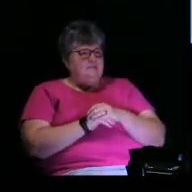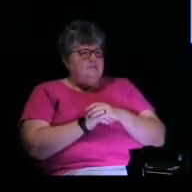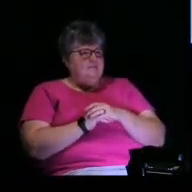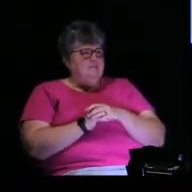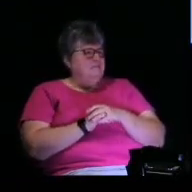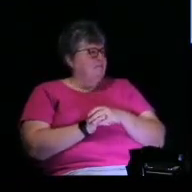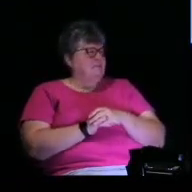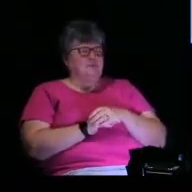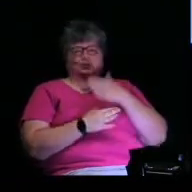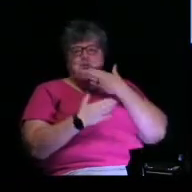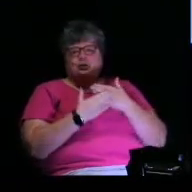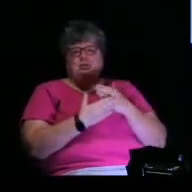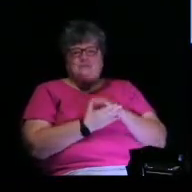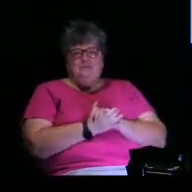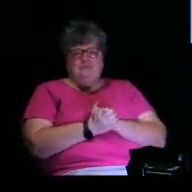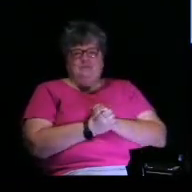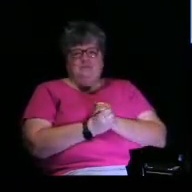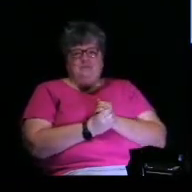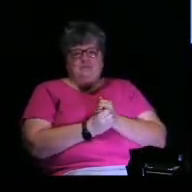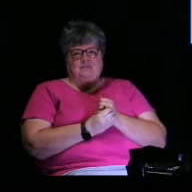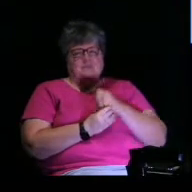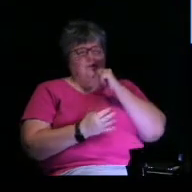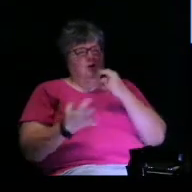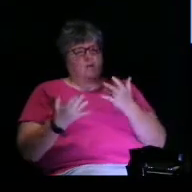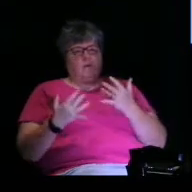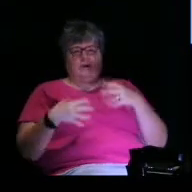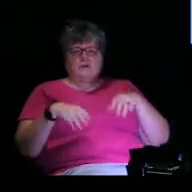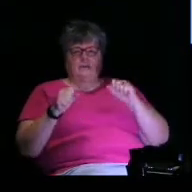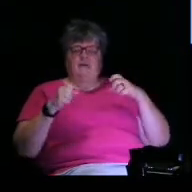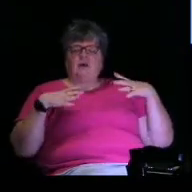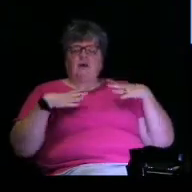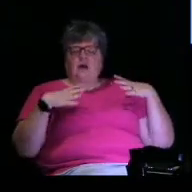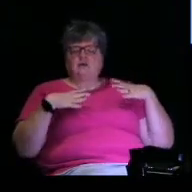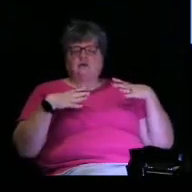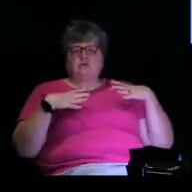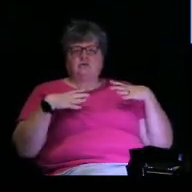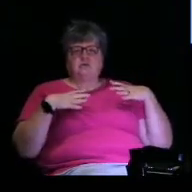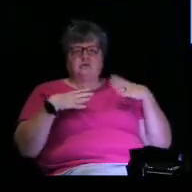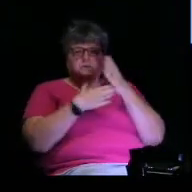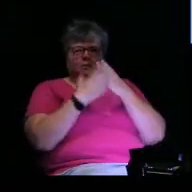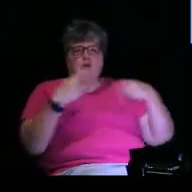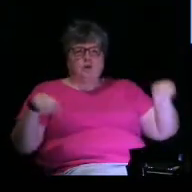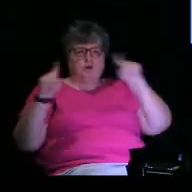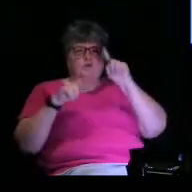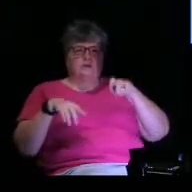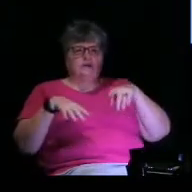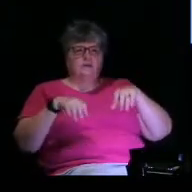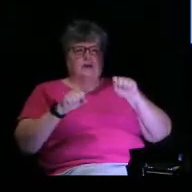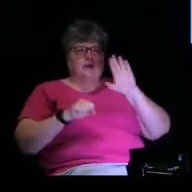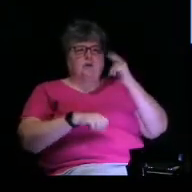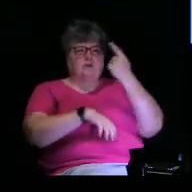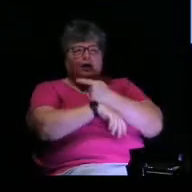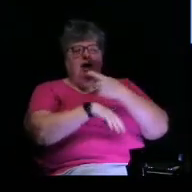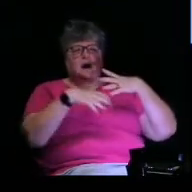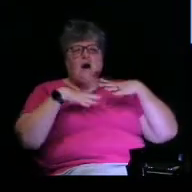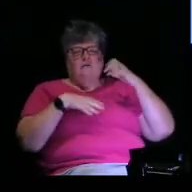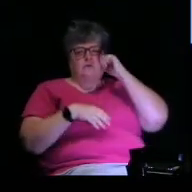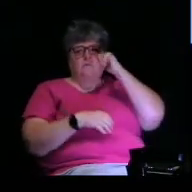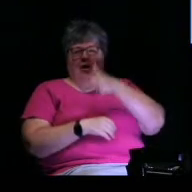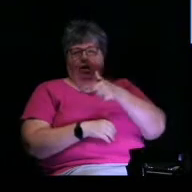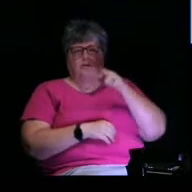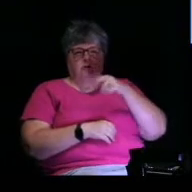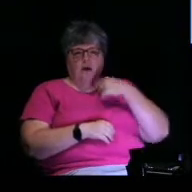Woo! It's good. Don't wait to take a vacation. Some of y'all need to take your day off tomorrow. All right? If you